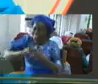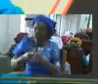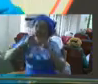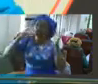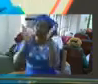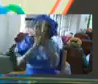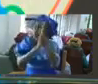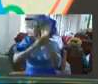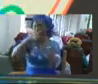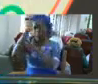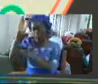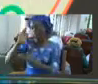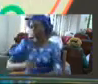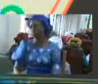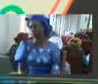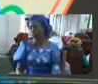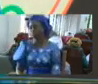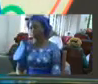Moses composed a song.